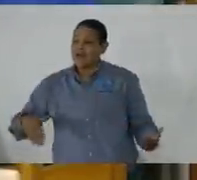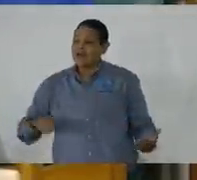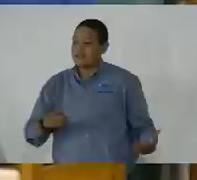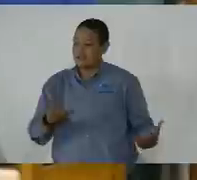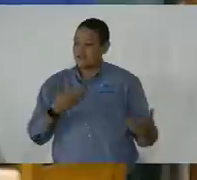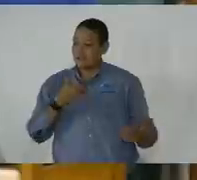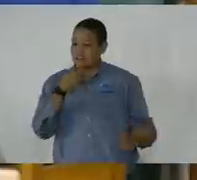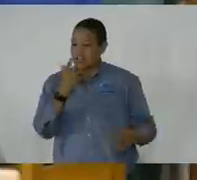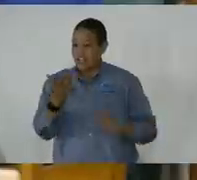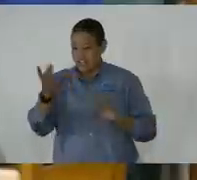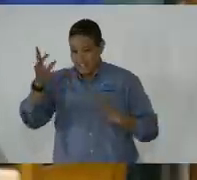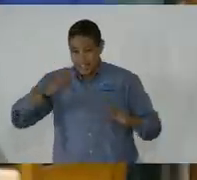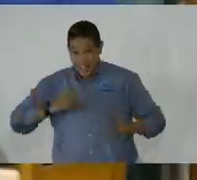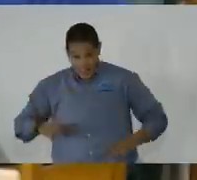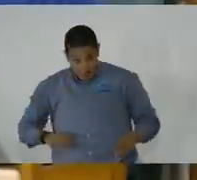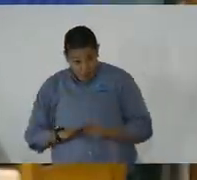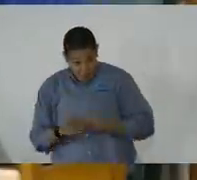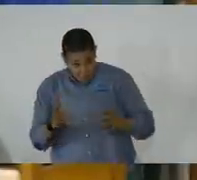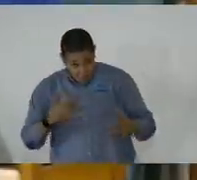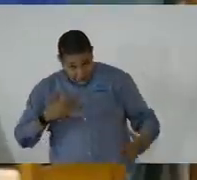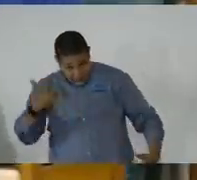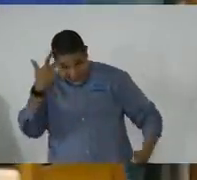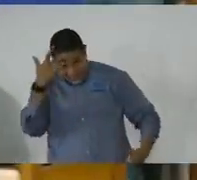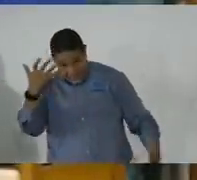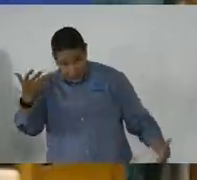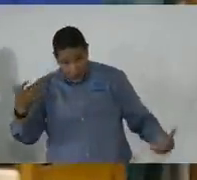us to catch a COVID or something?